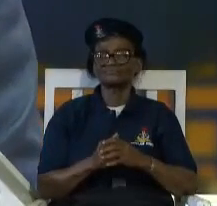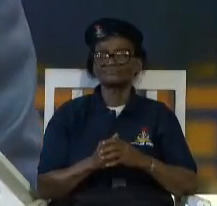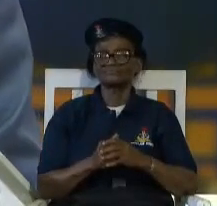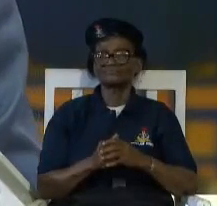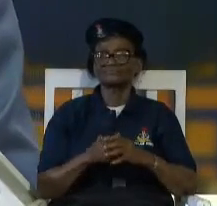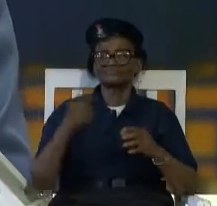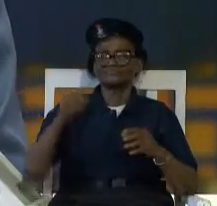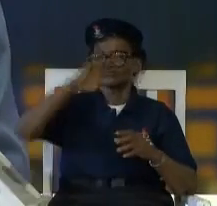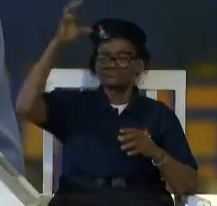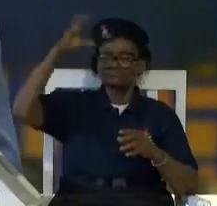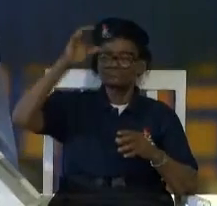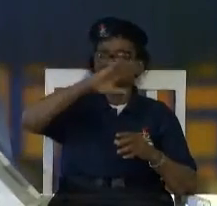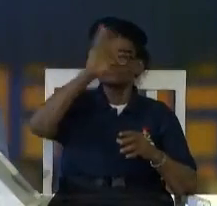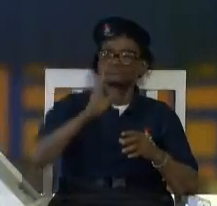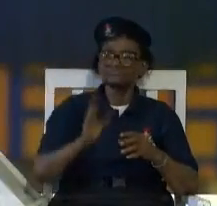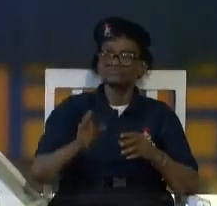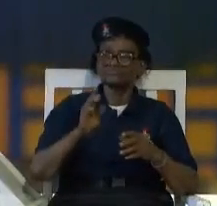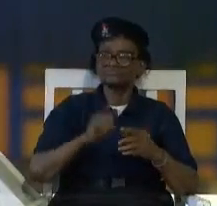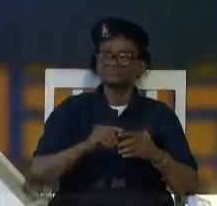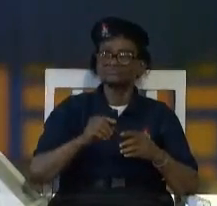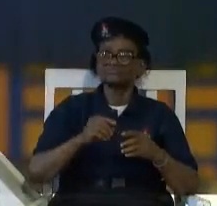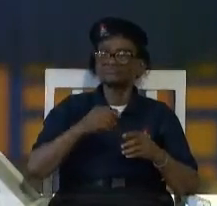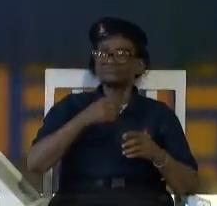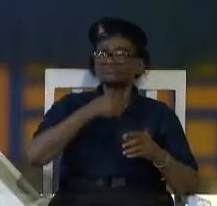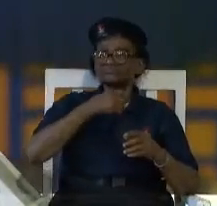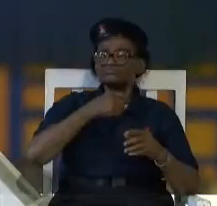The grace never to steal,